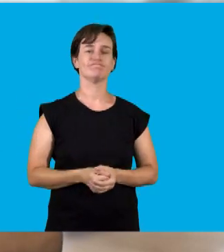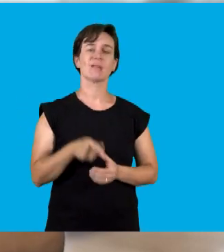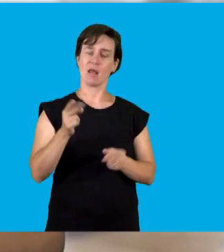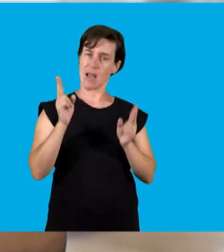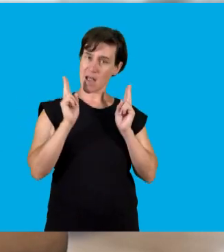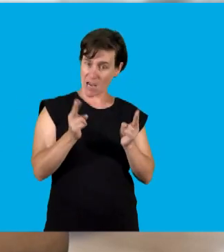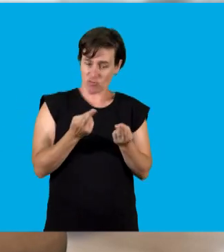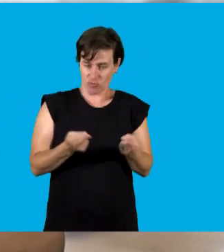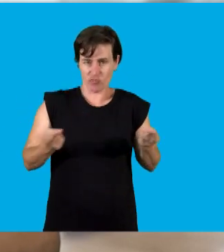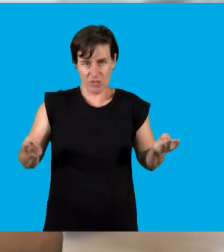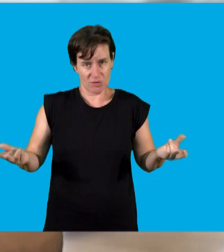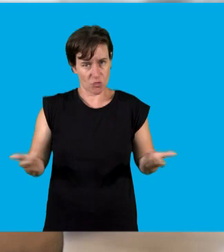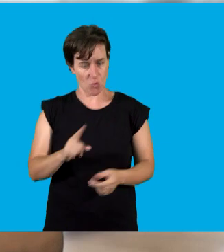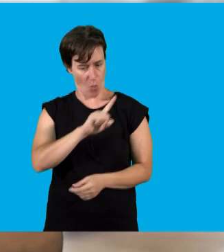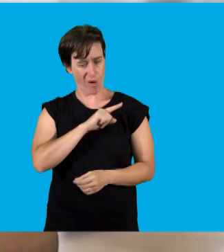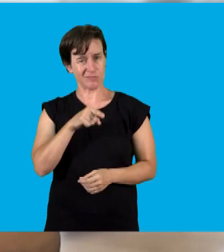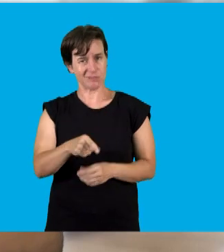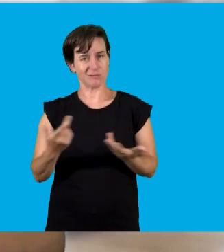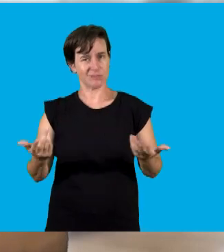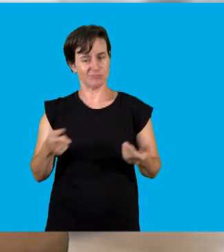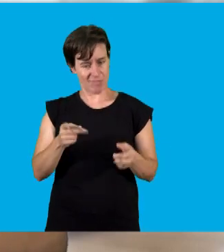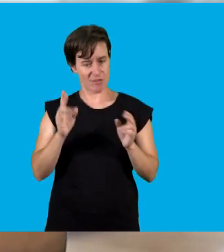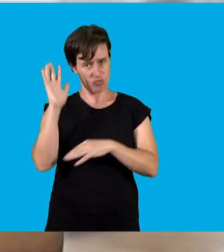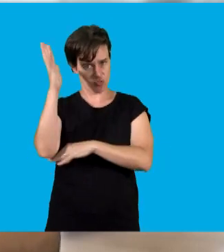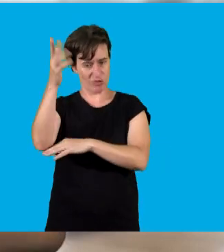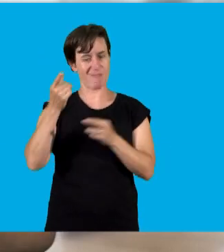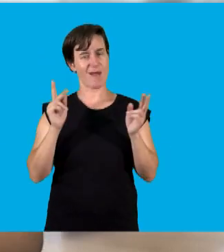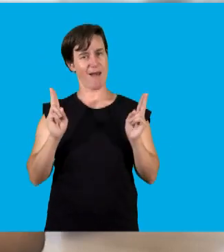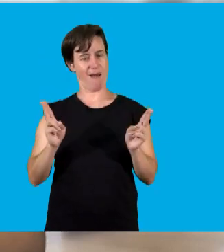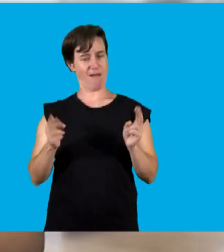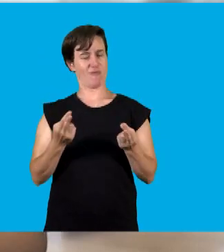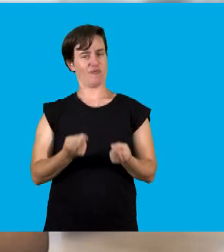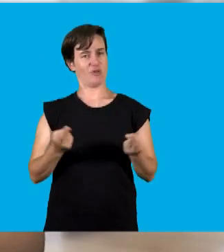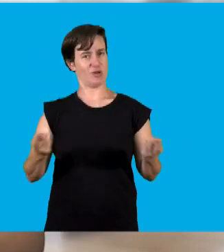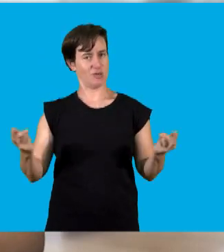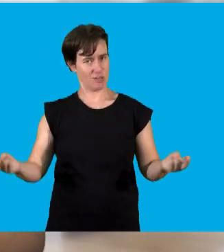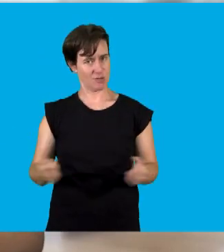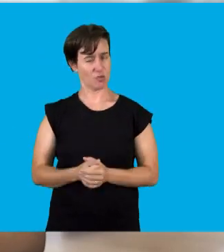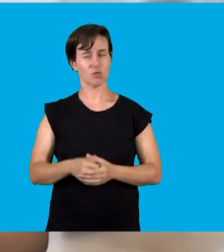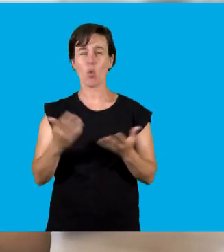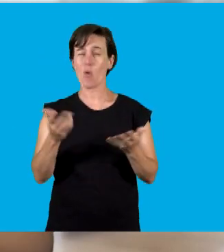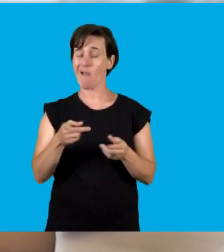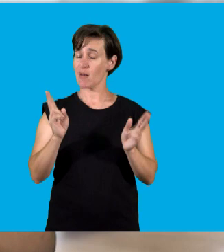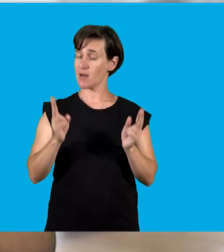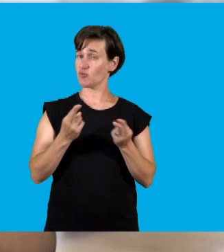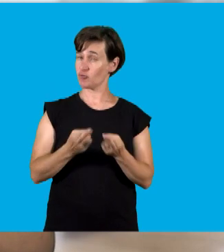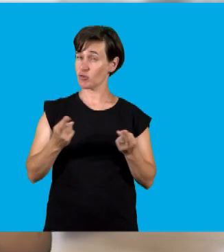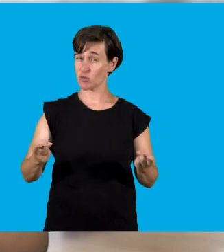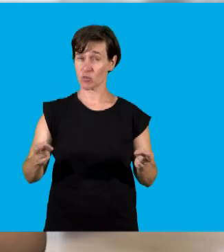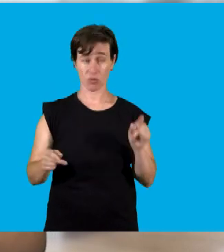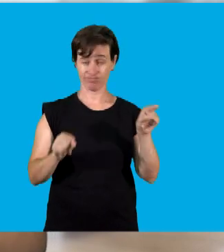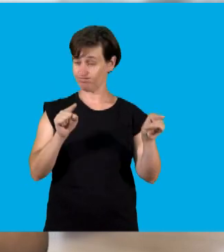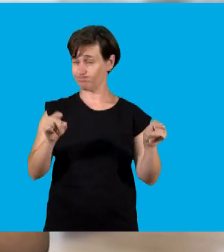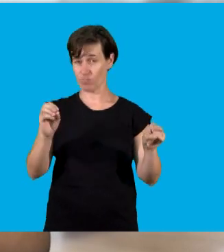do with natural resource because it is a natural resource. So where do we find our natural resources under